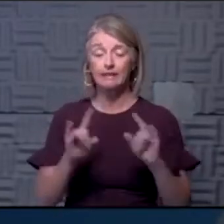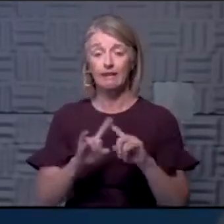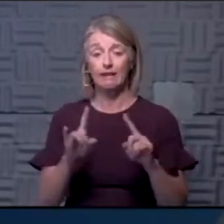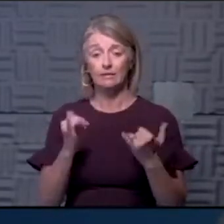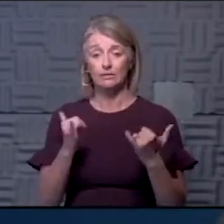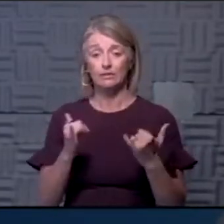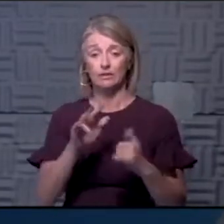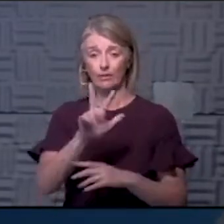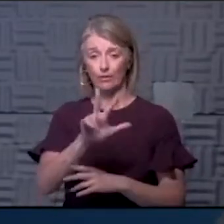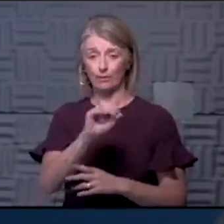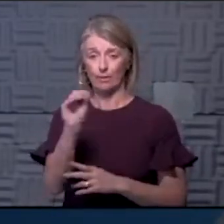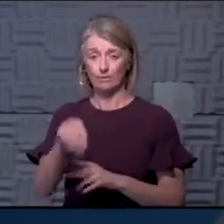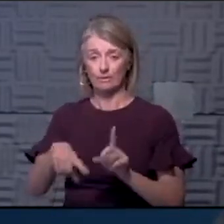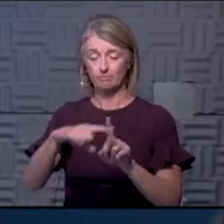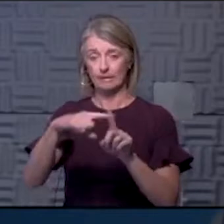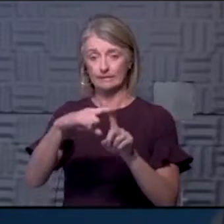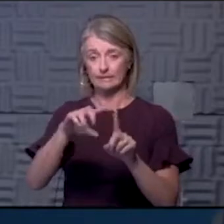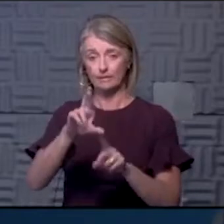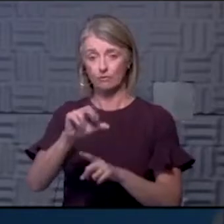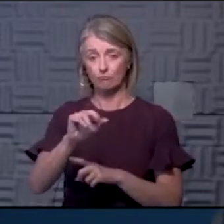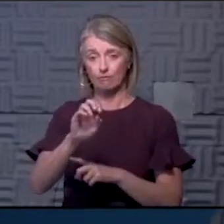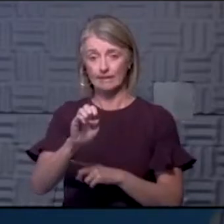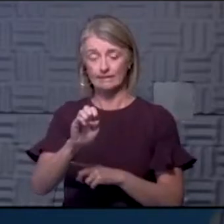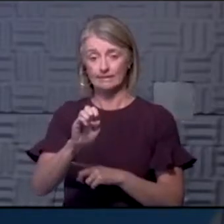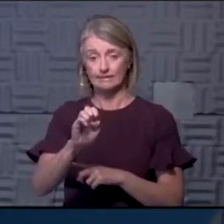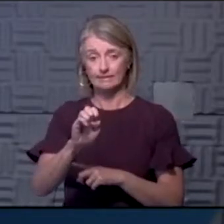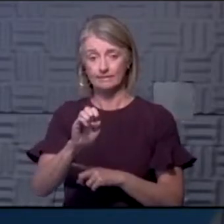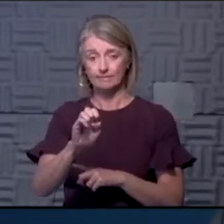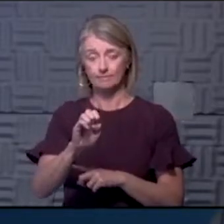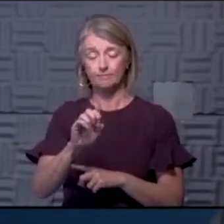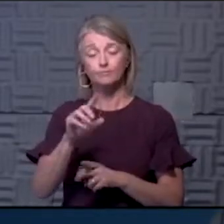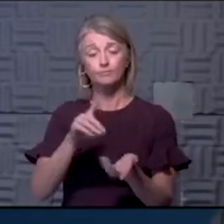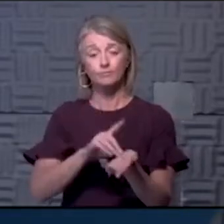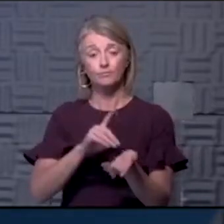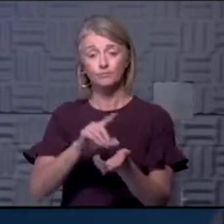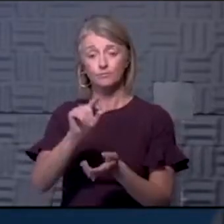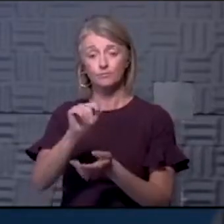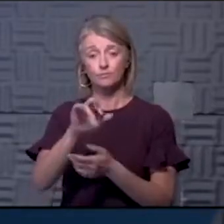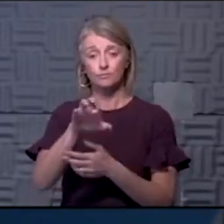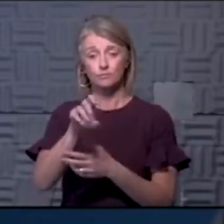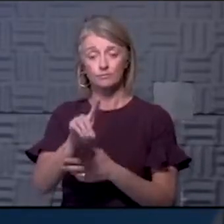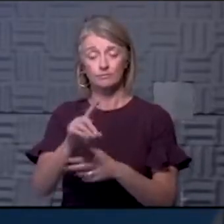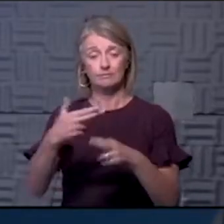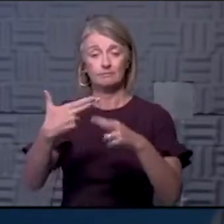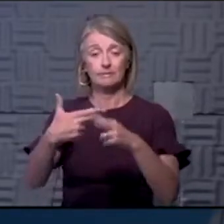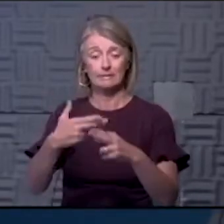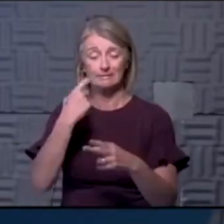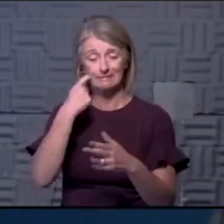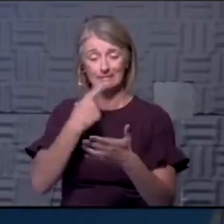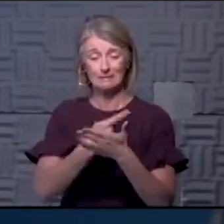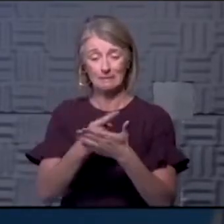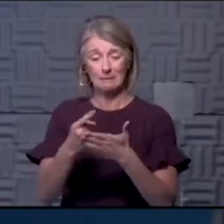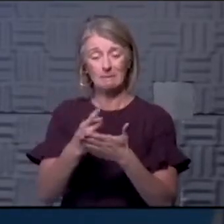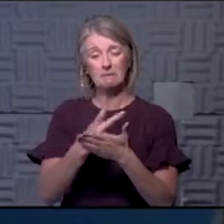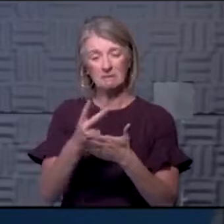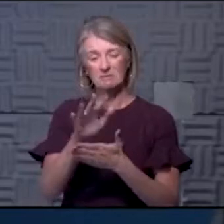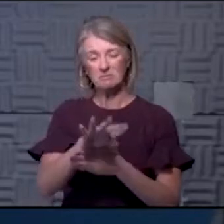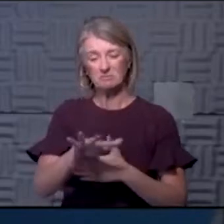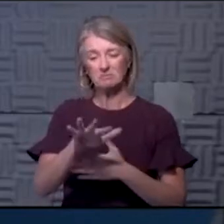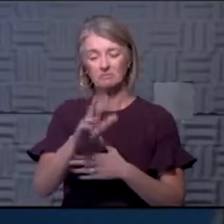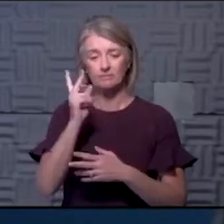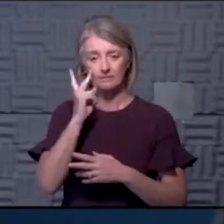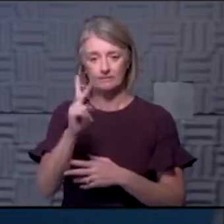a 3% positivity rate. And as Dr. Girod mentioned, over the last week or so, we've